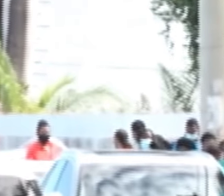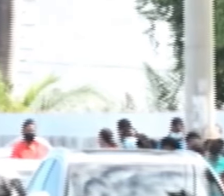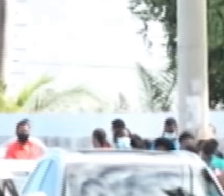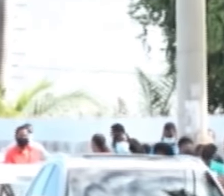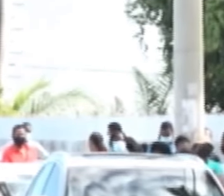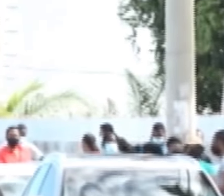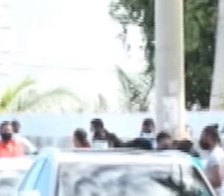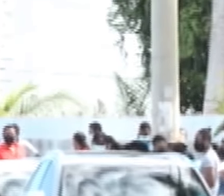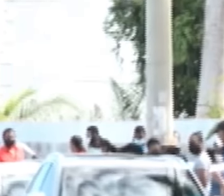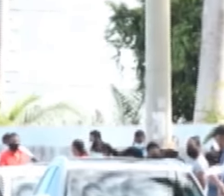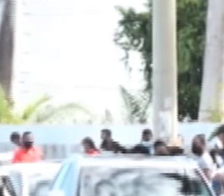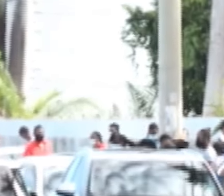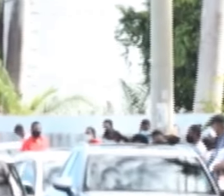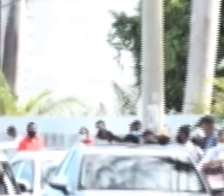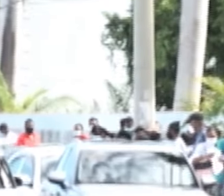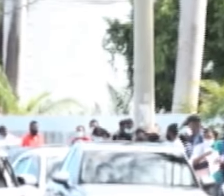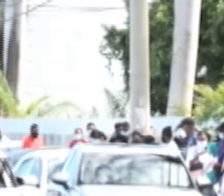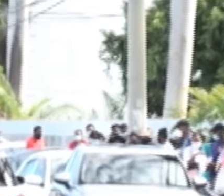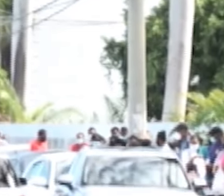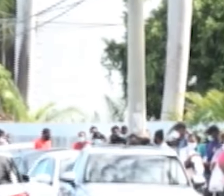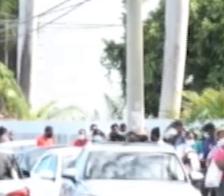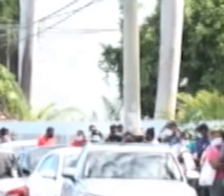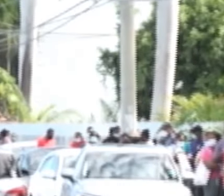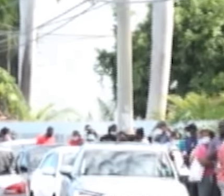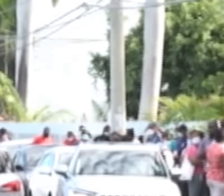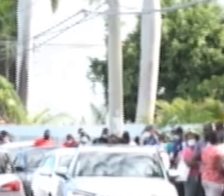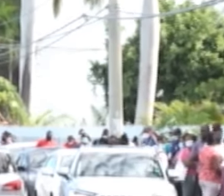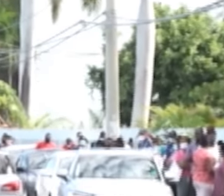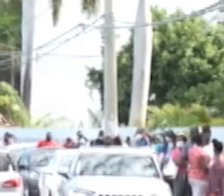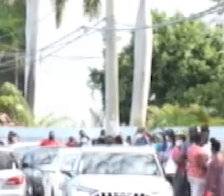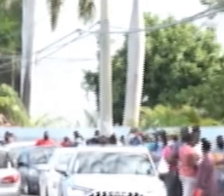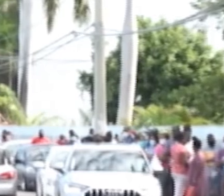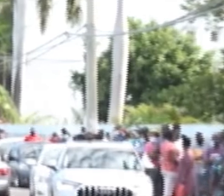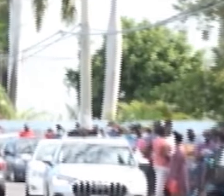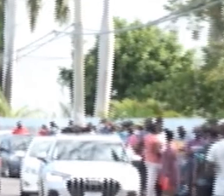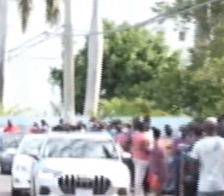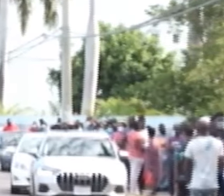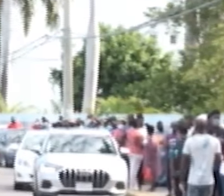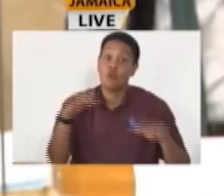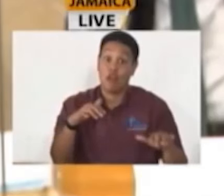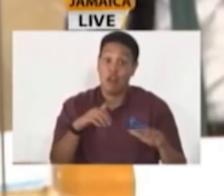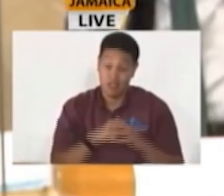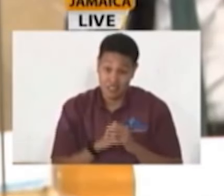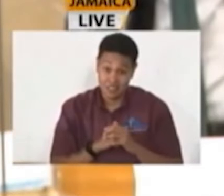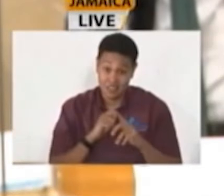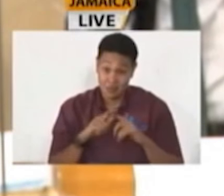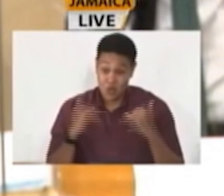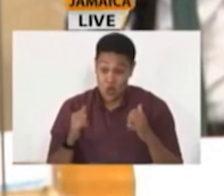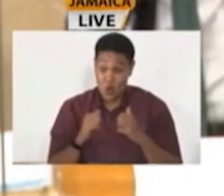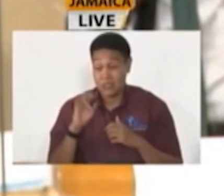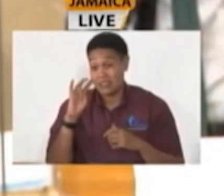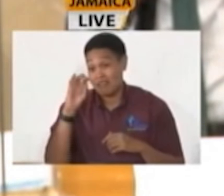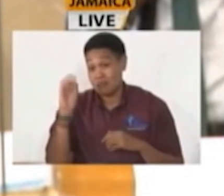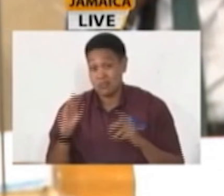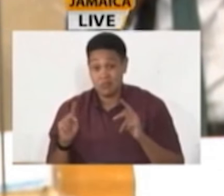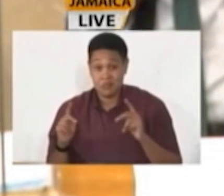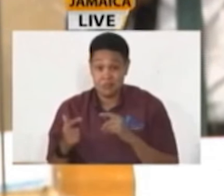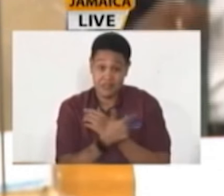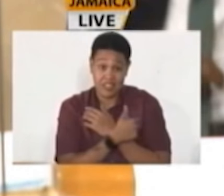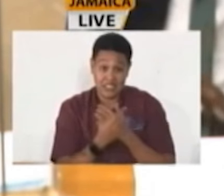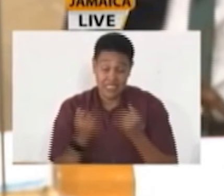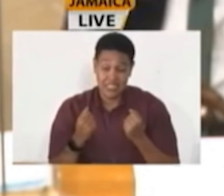meantime, Mr. Holness argued that his focus remains on getting as many Jamaicans vaccinated. With 7% vaccination,